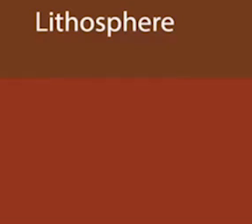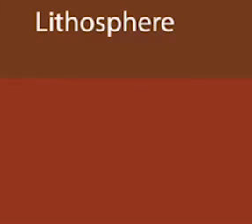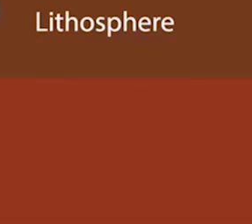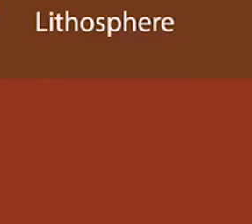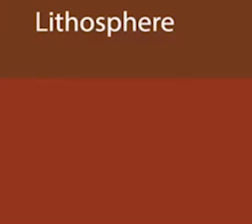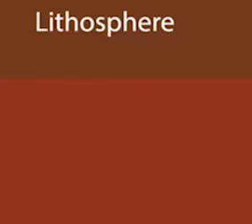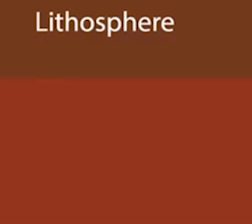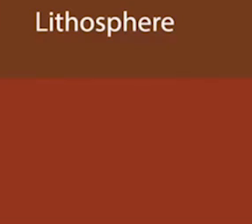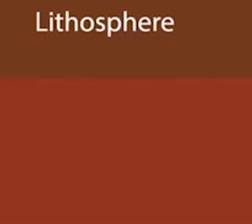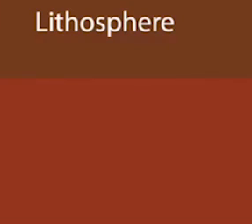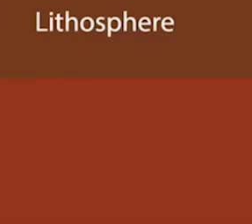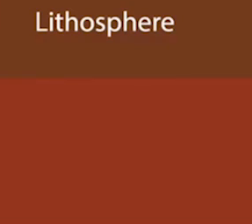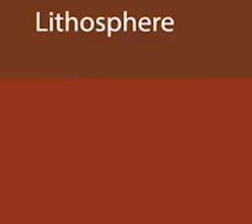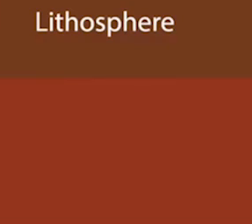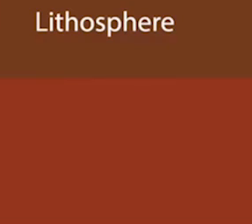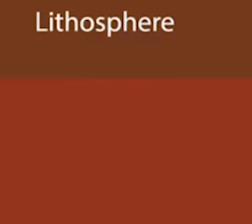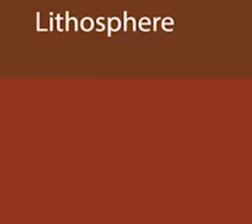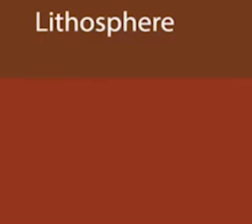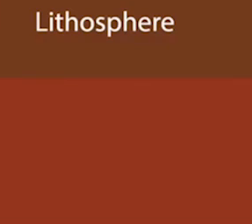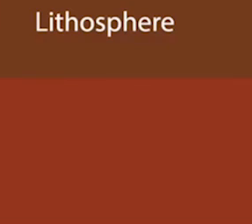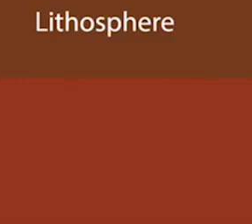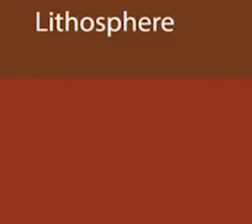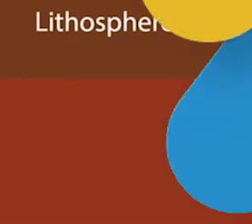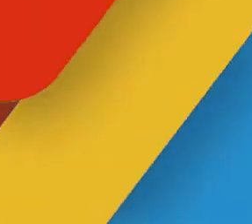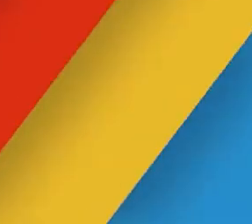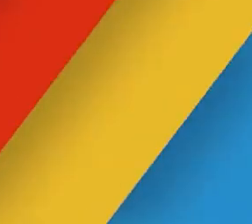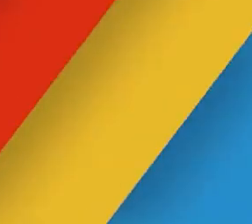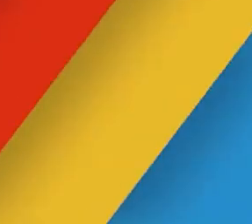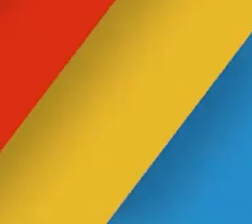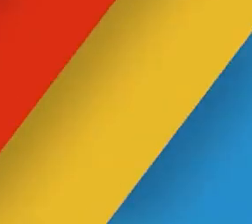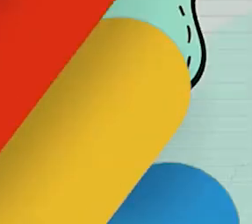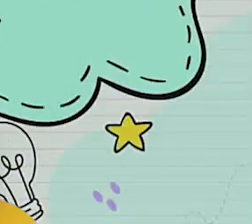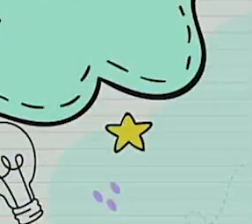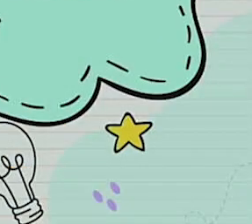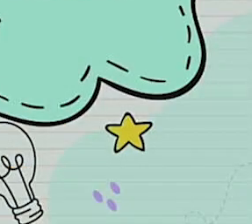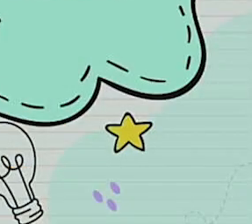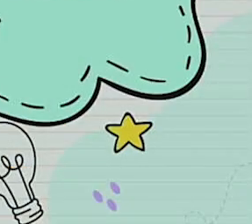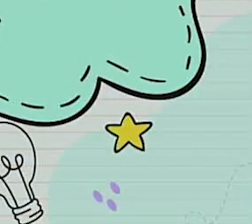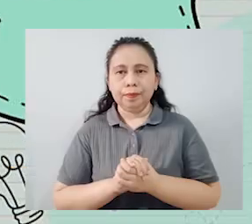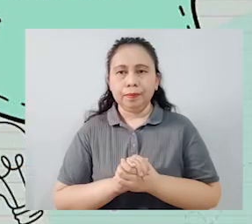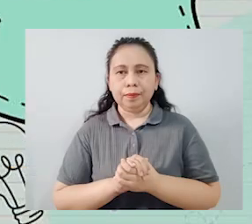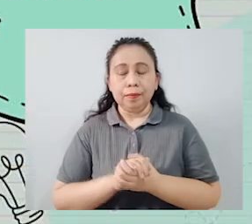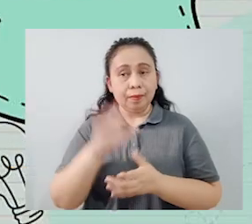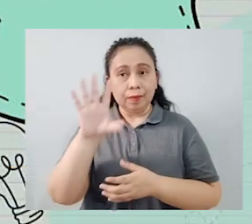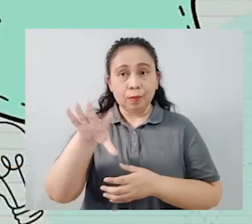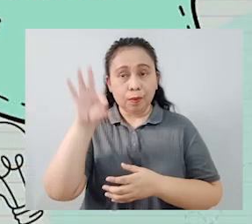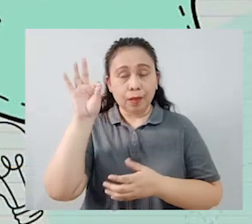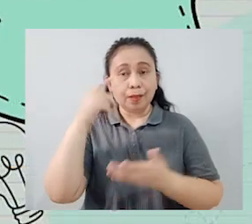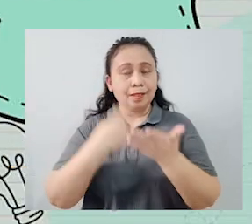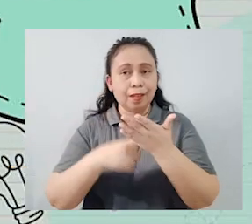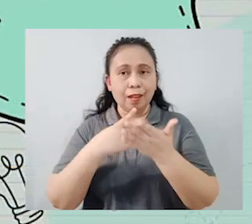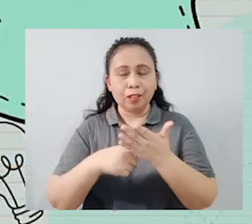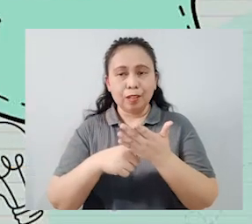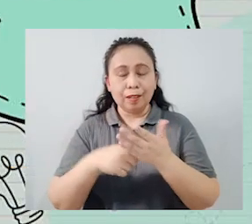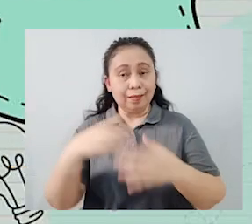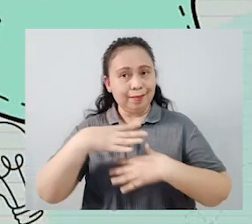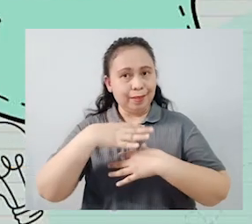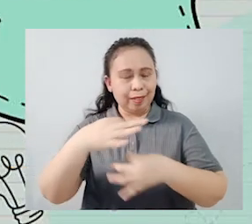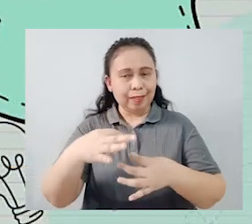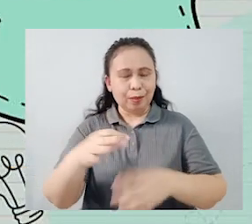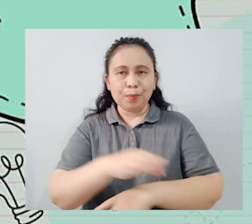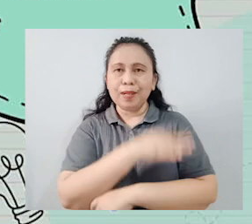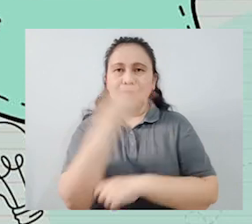of kilometers, caused by the large-scale disturbance of the ocean. Did you find the discussion